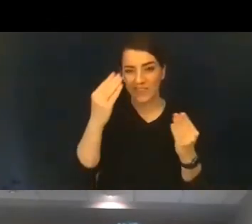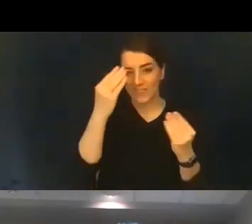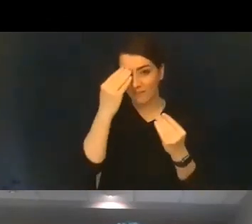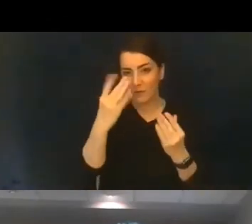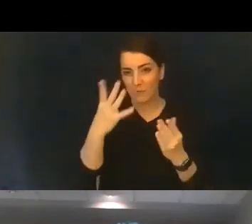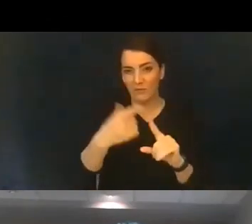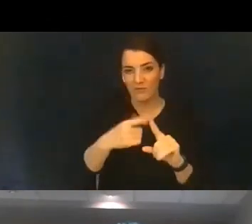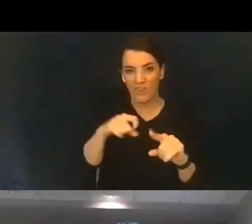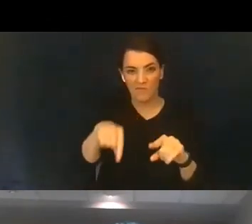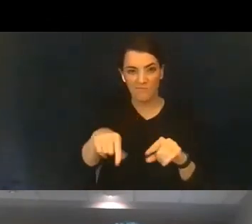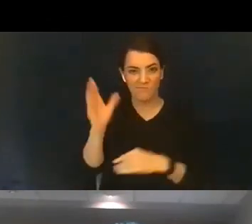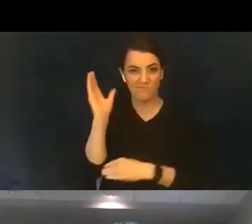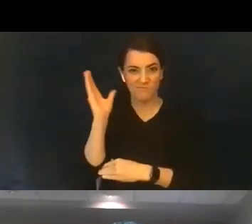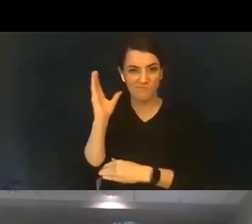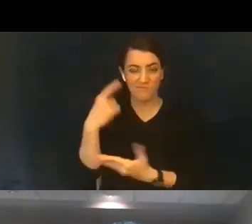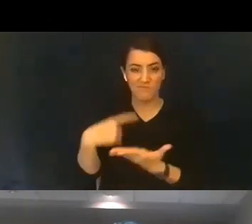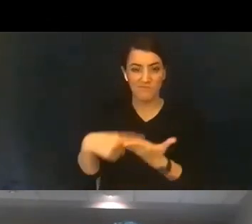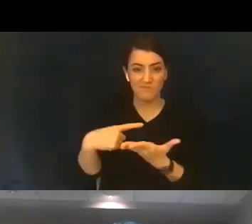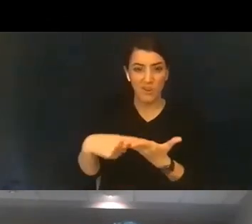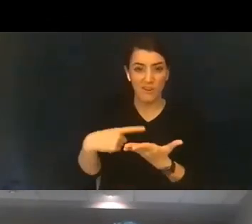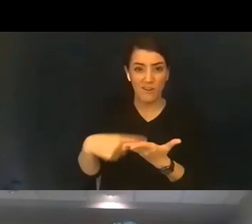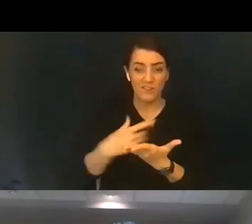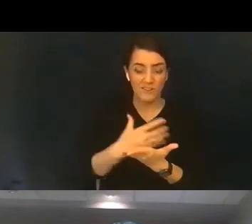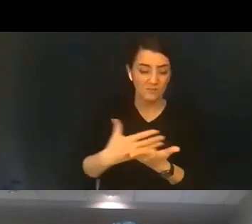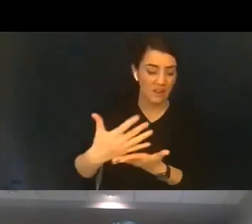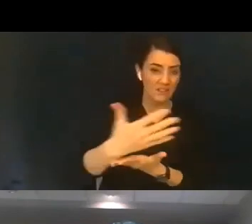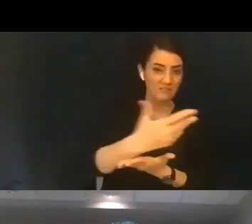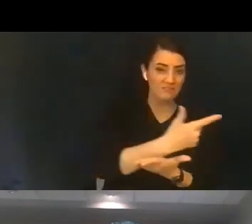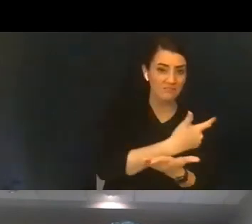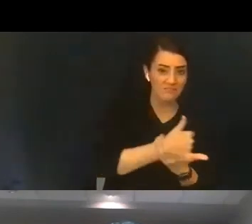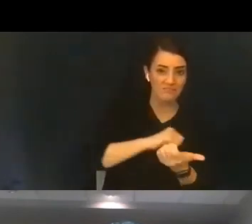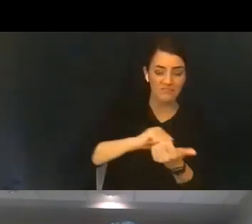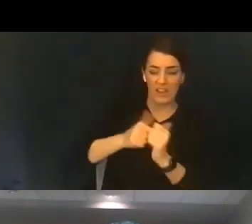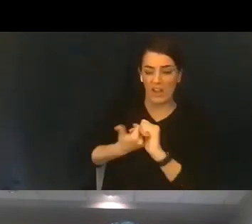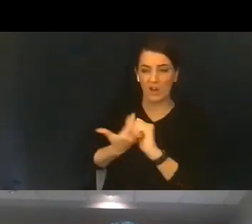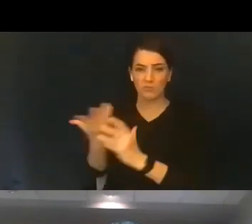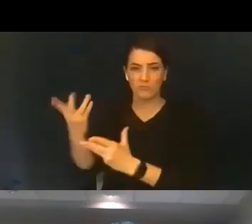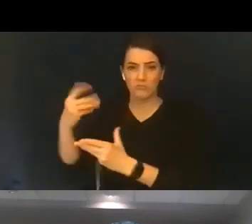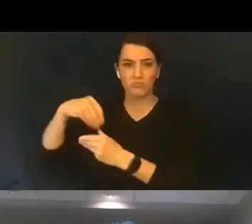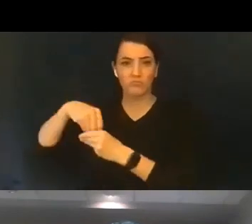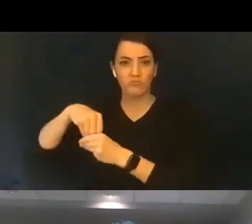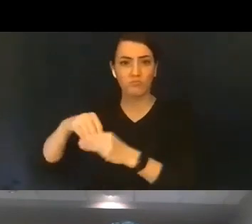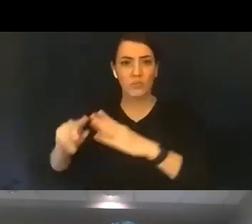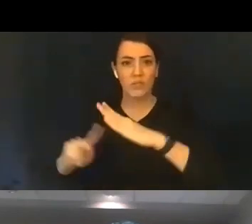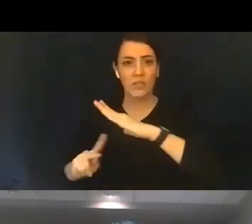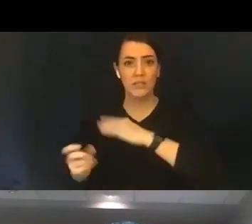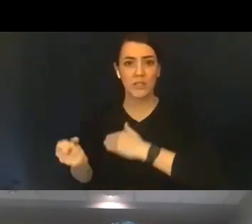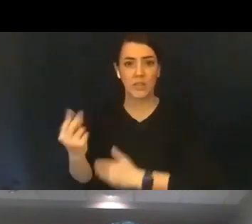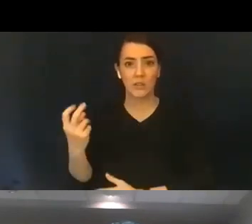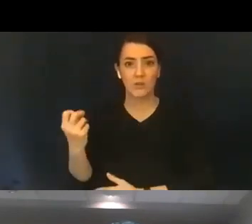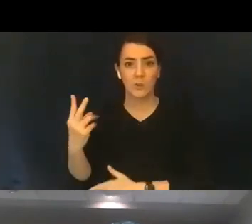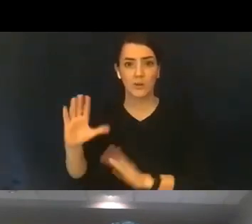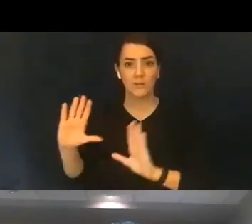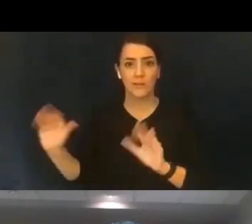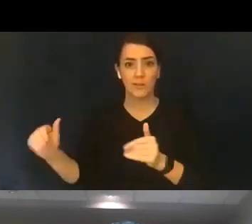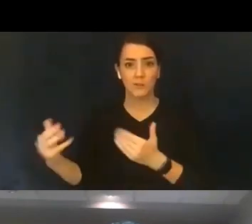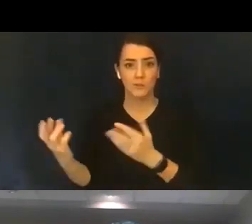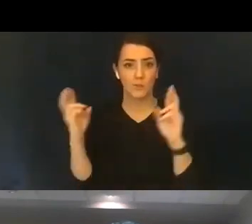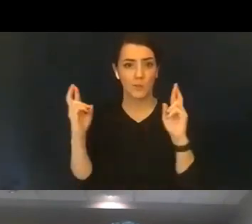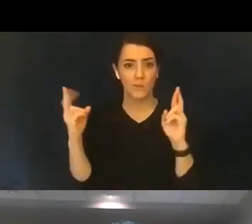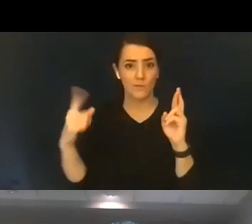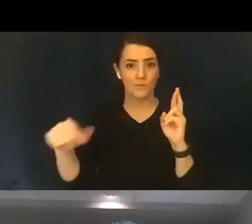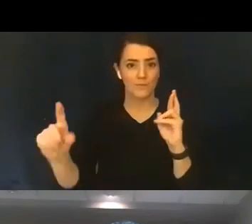about how to teach about aspects of genocide in K-12 classrooms. And so I hope you'll be able to join us for those events as